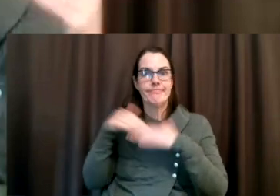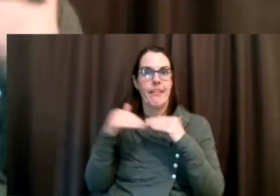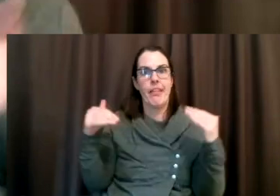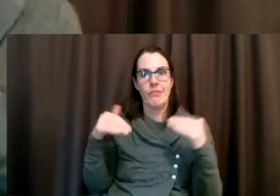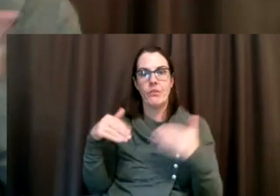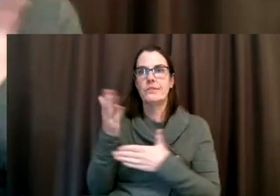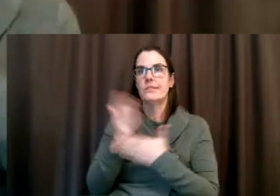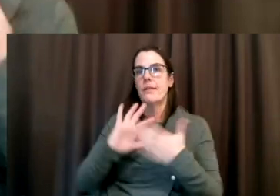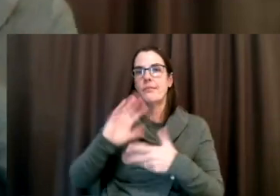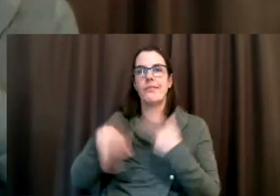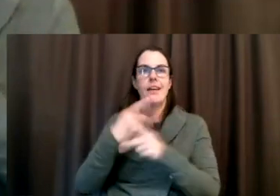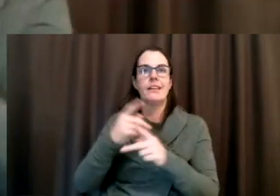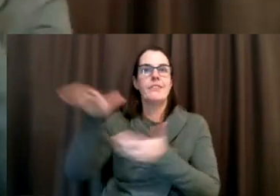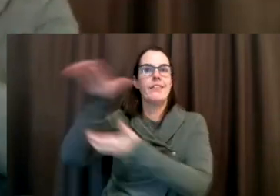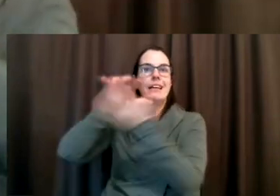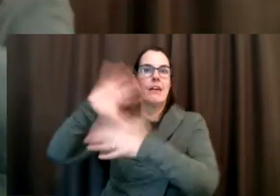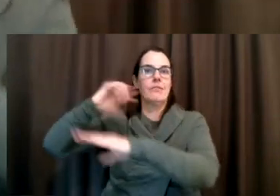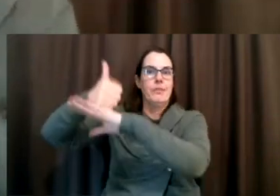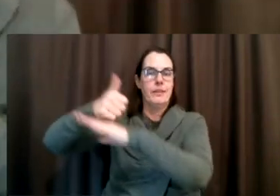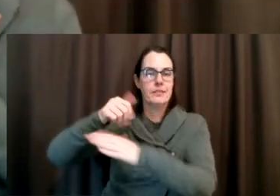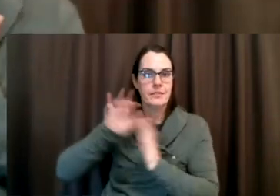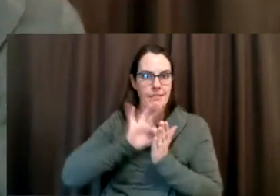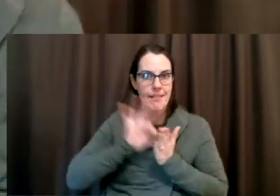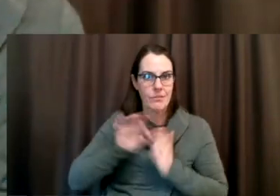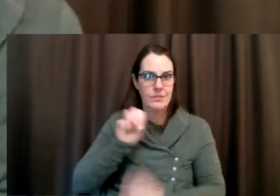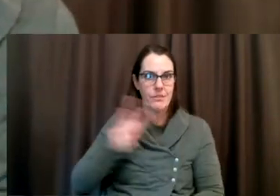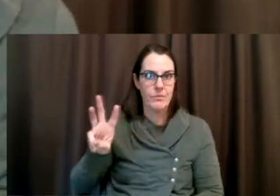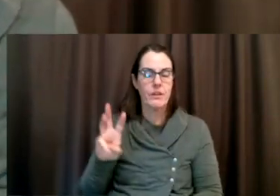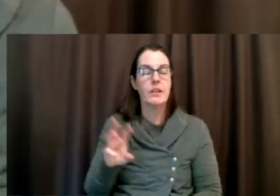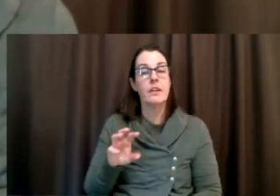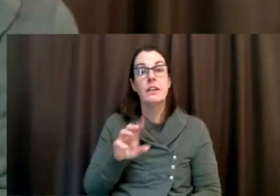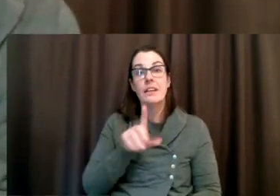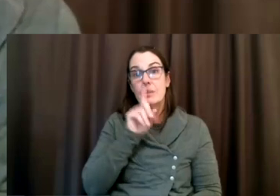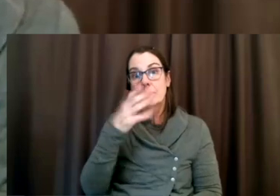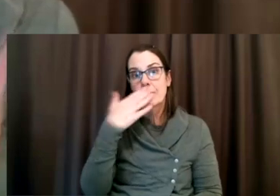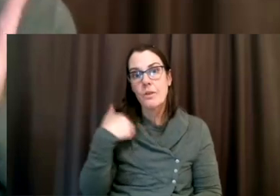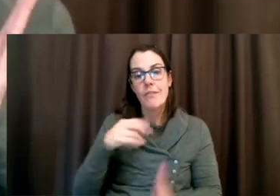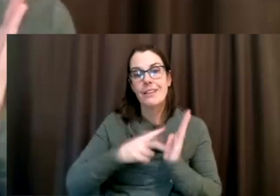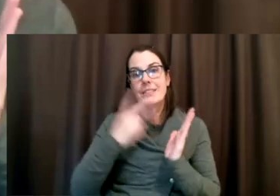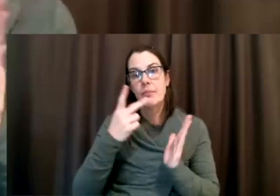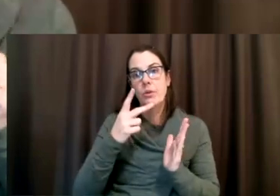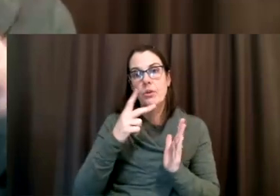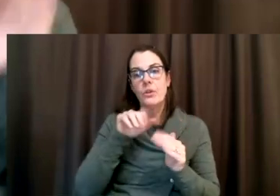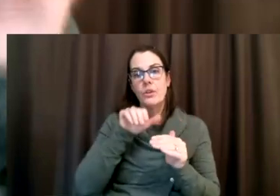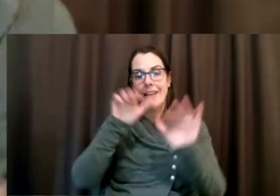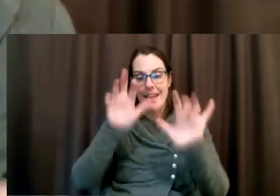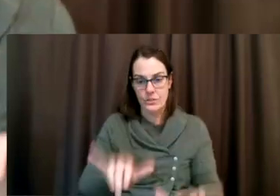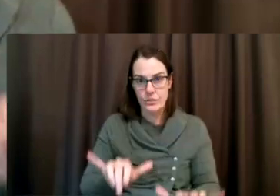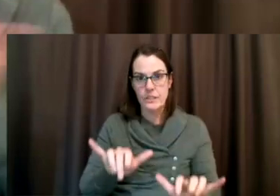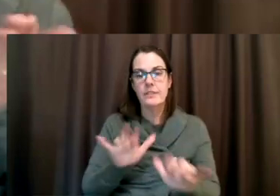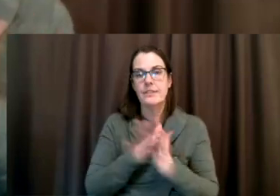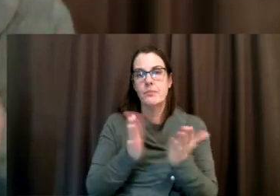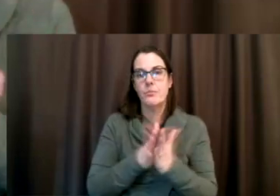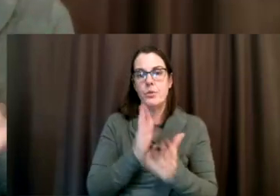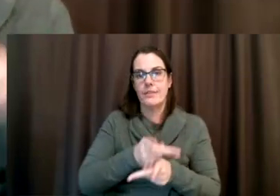cloud-based accounting software. It's very important to have double entry bookkeeping system in place so